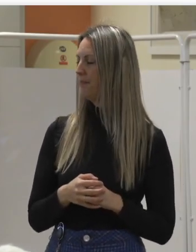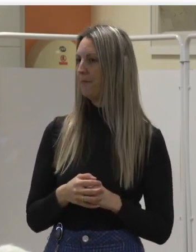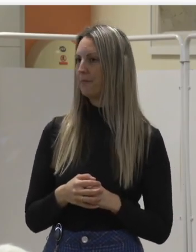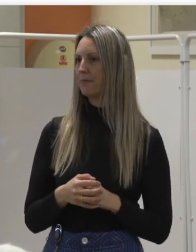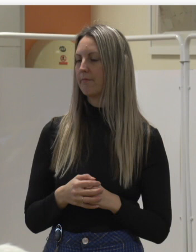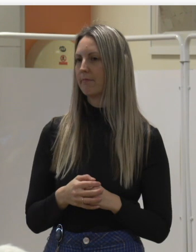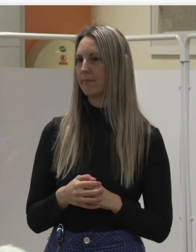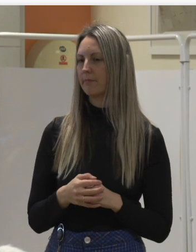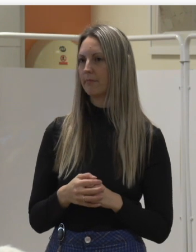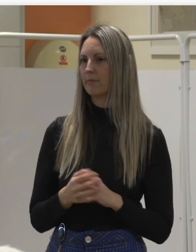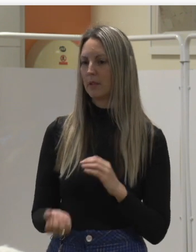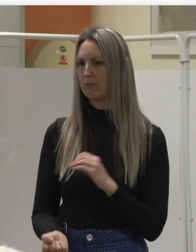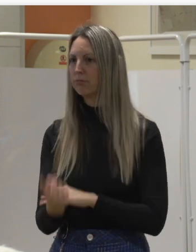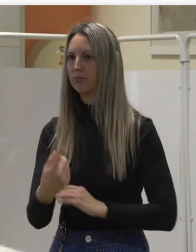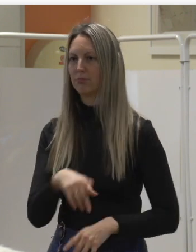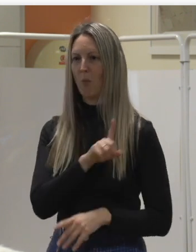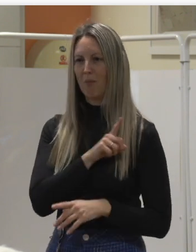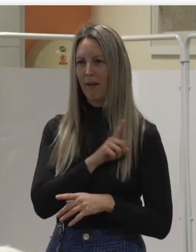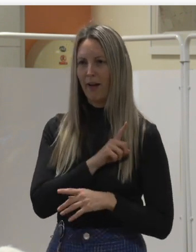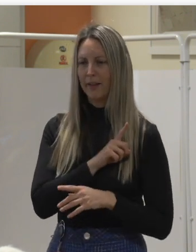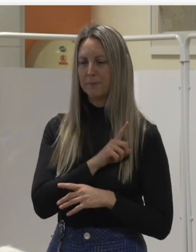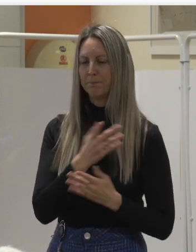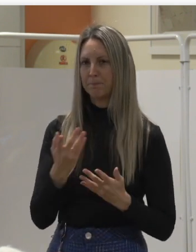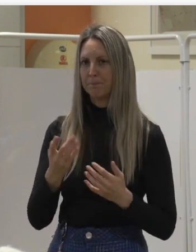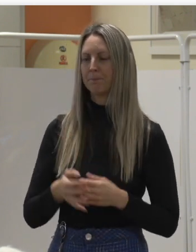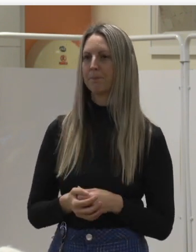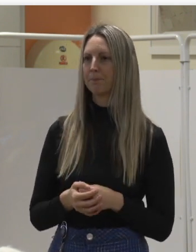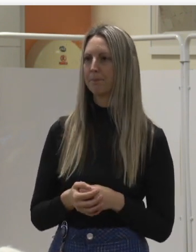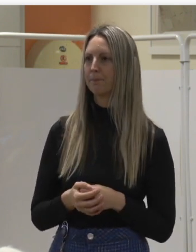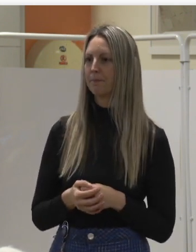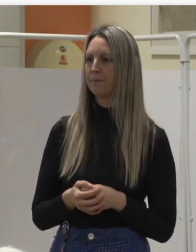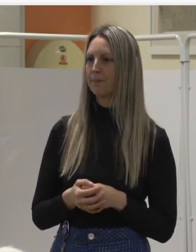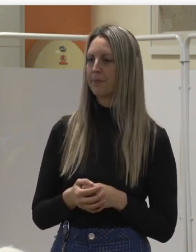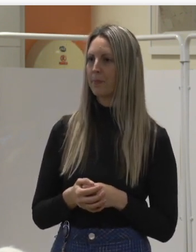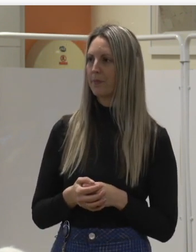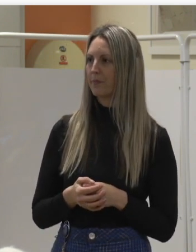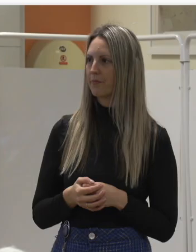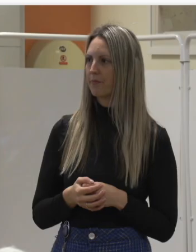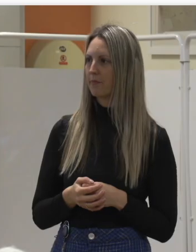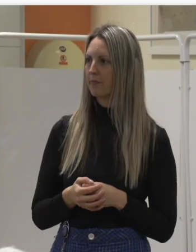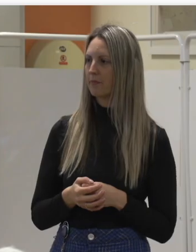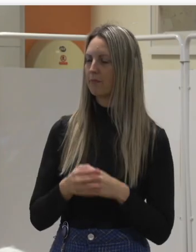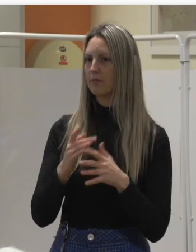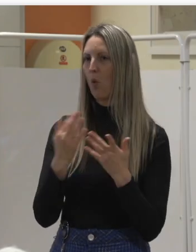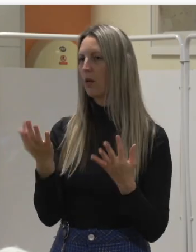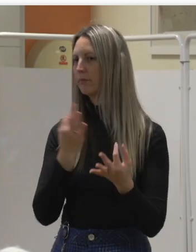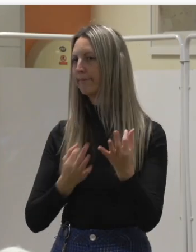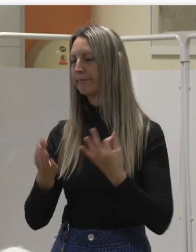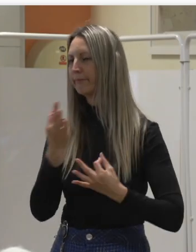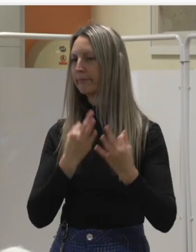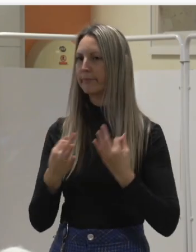So what triggers it? Because one of the things which people ask me